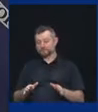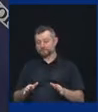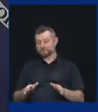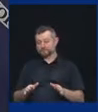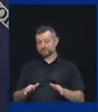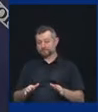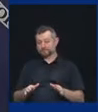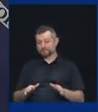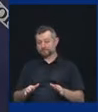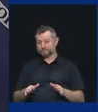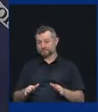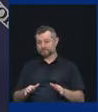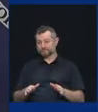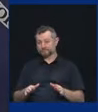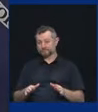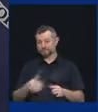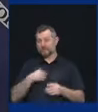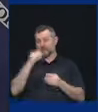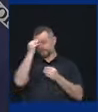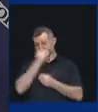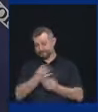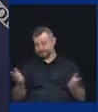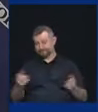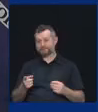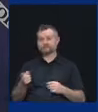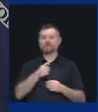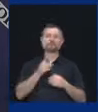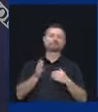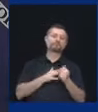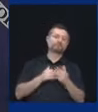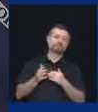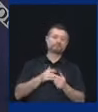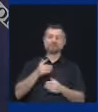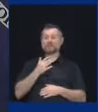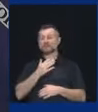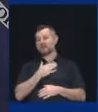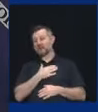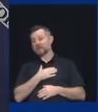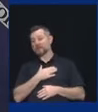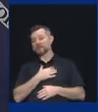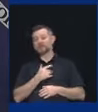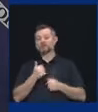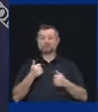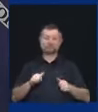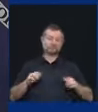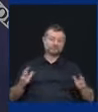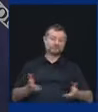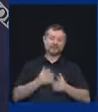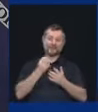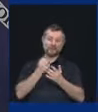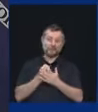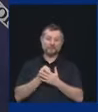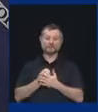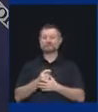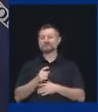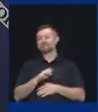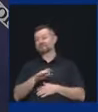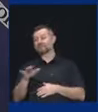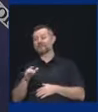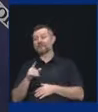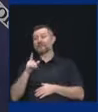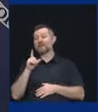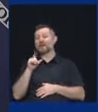Marcia, it does not matter what I do to spur the economy. New LaGuardia Airport,